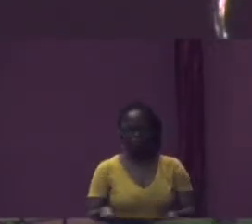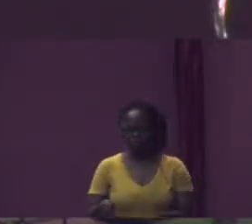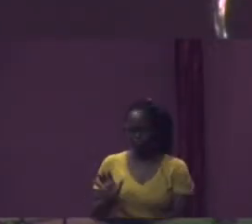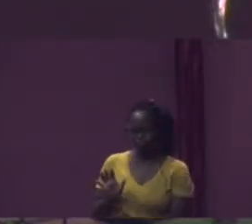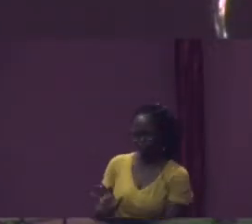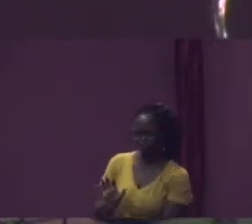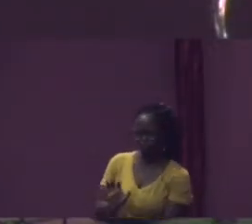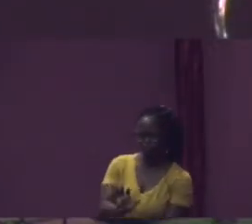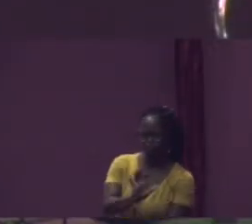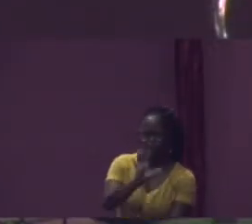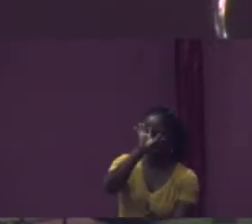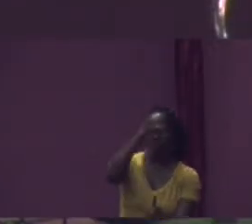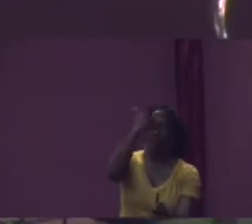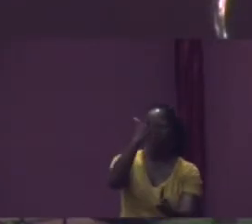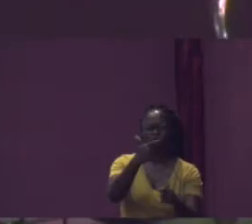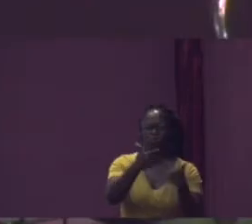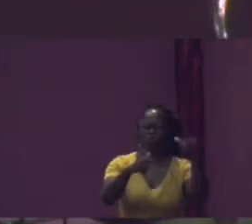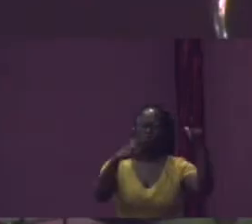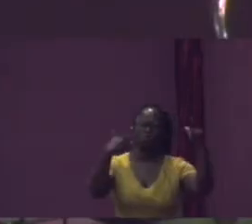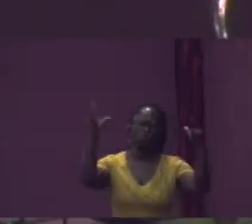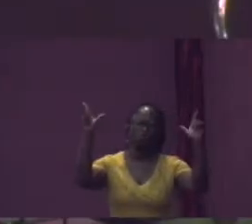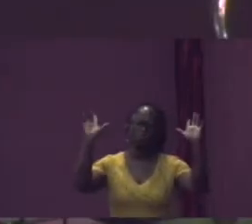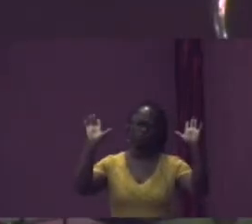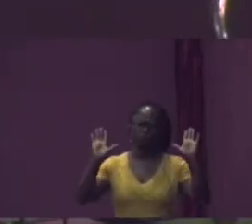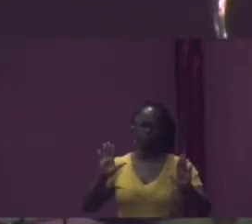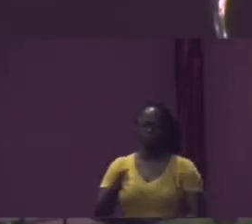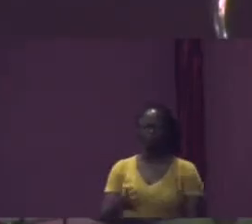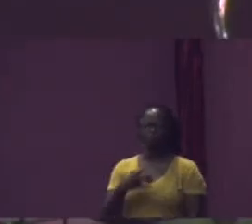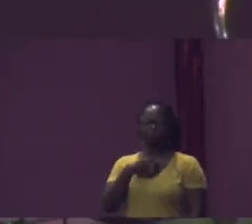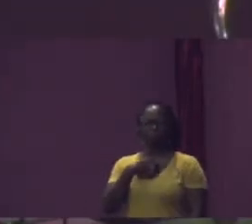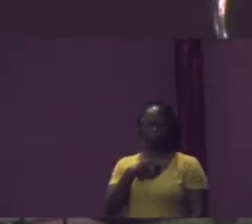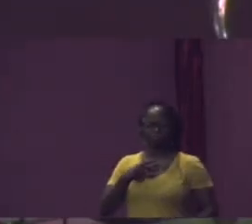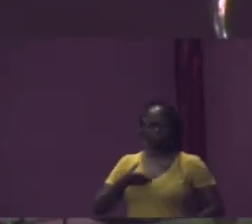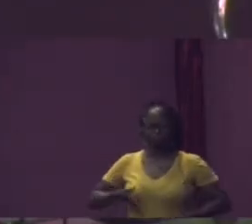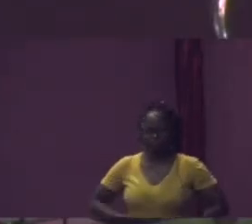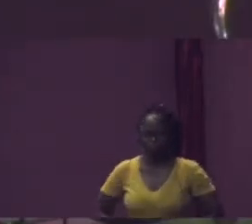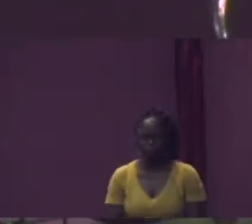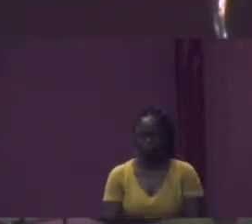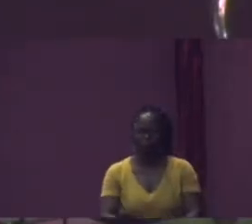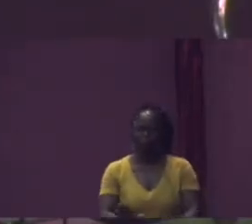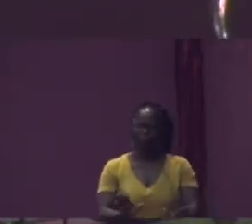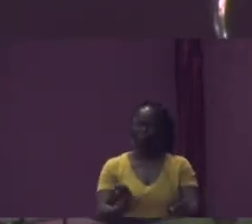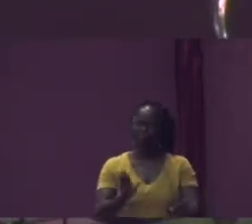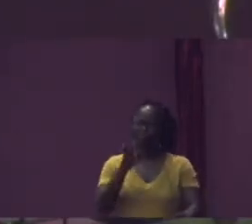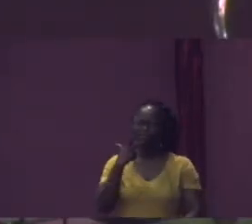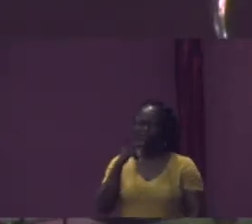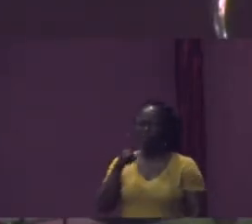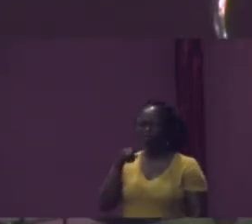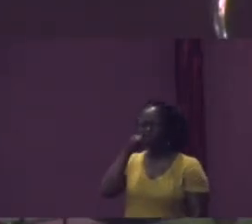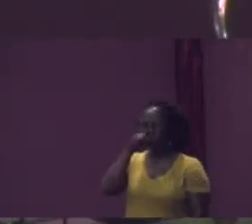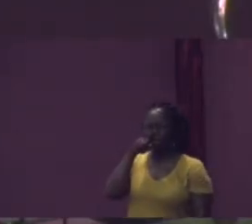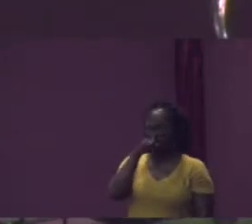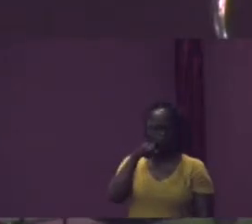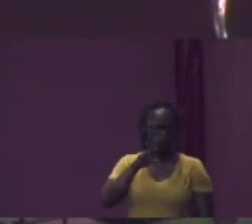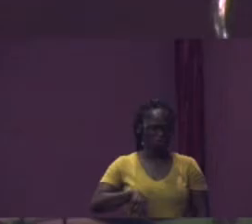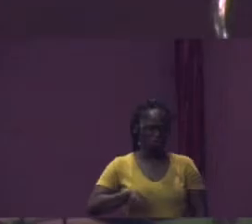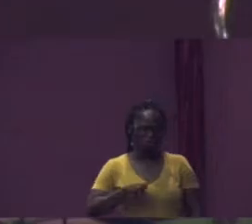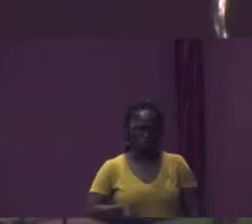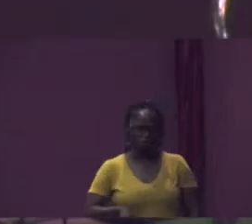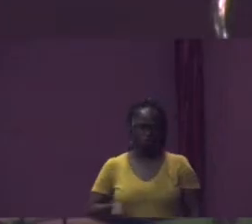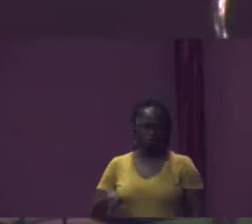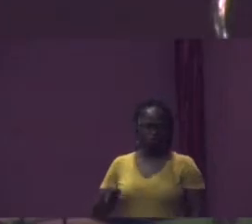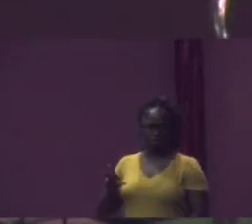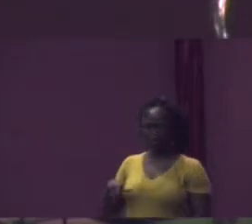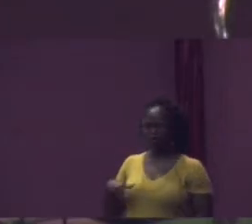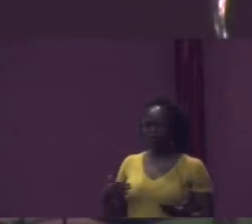became less of a potential hazard to mother and baby, maternal and morbidity rates had improved significantly. Obstetrics defined it